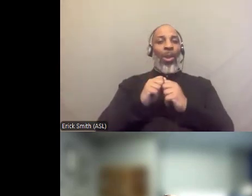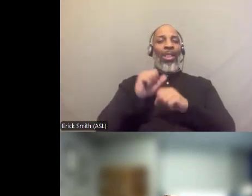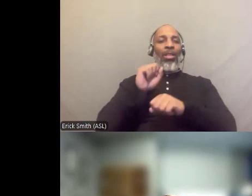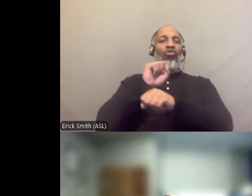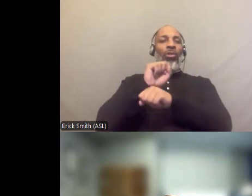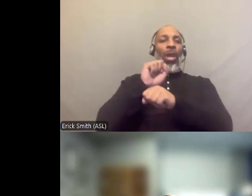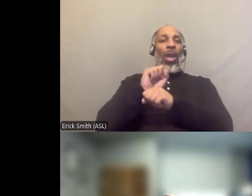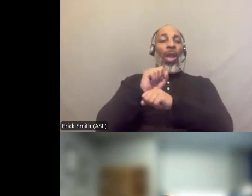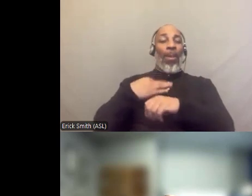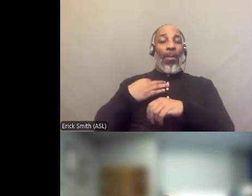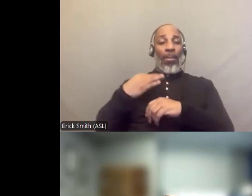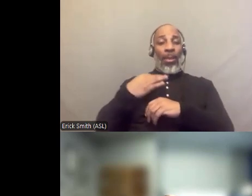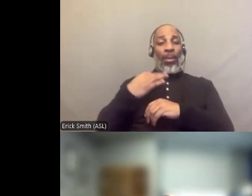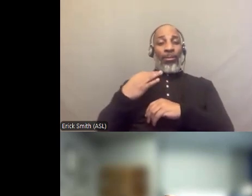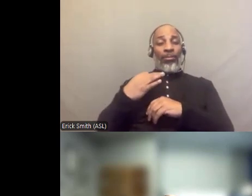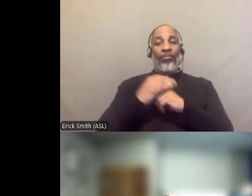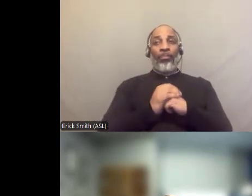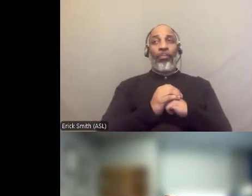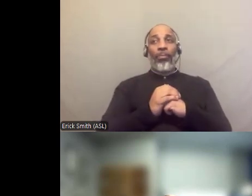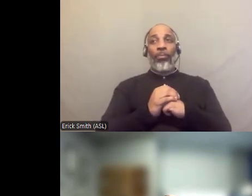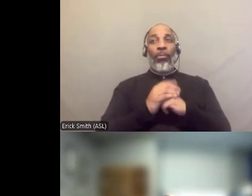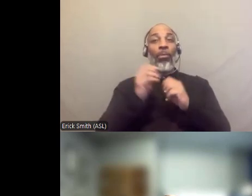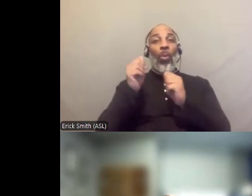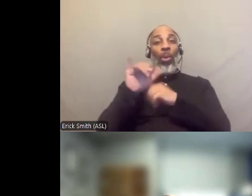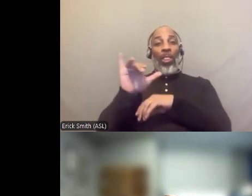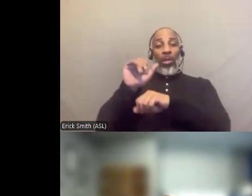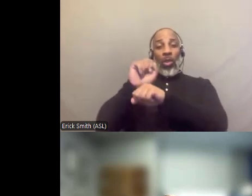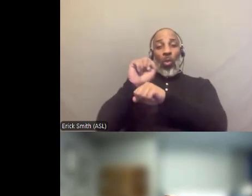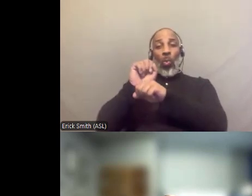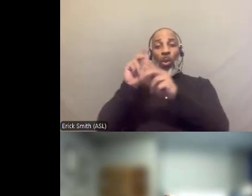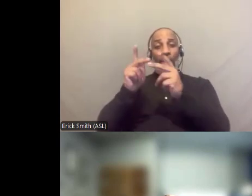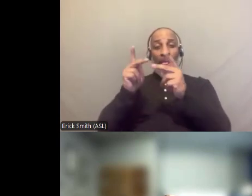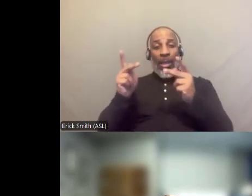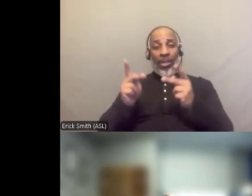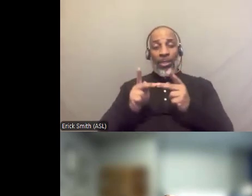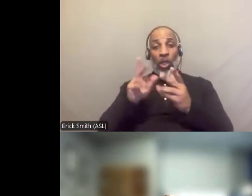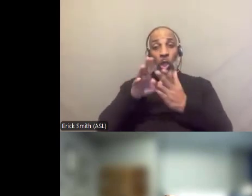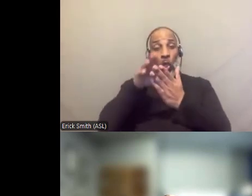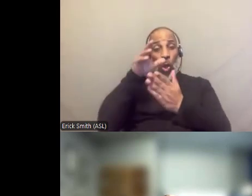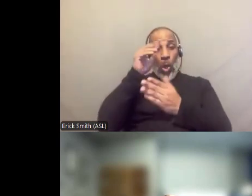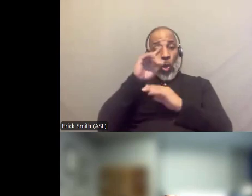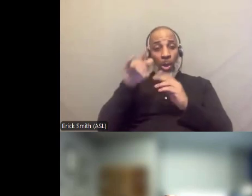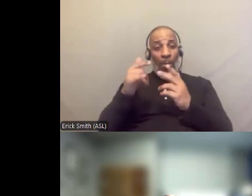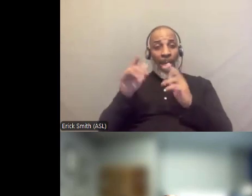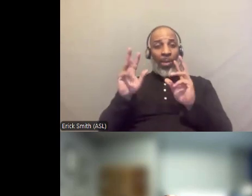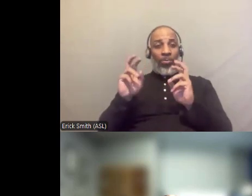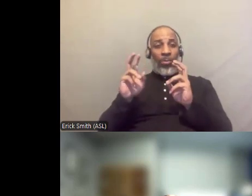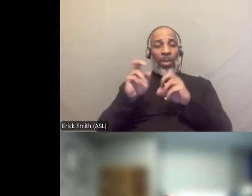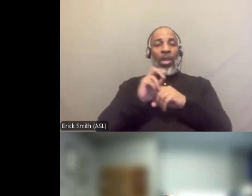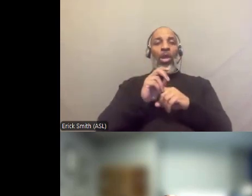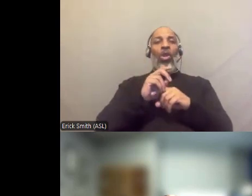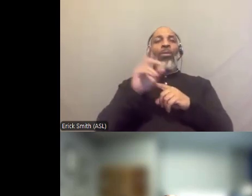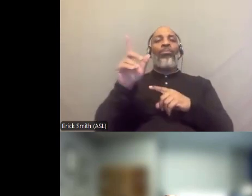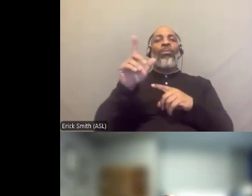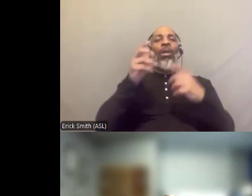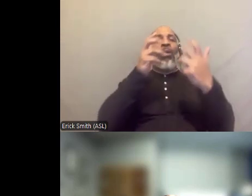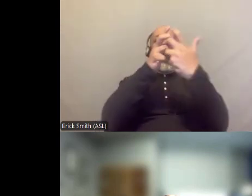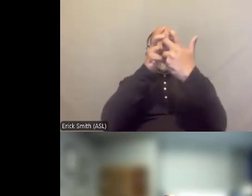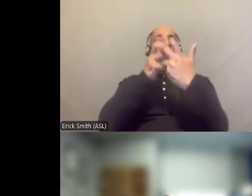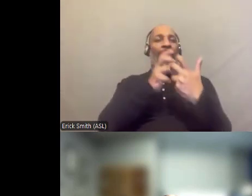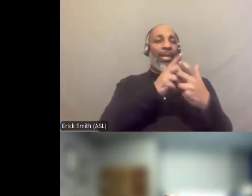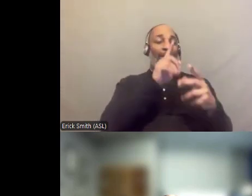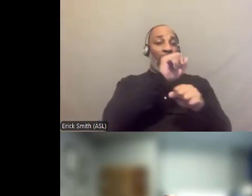applications and within the workplace, to learn about requesting reasonable accommodations in the